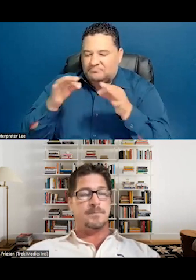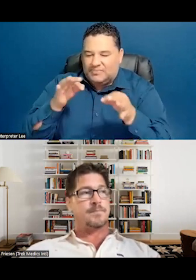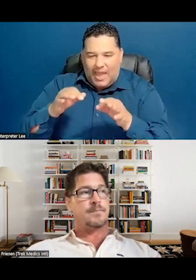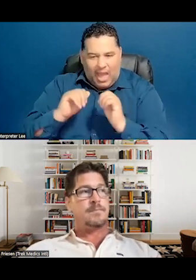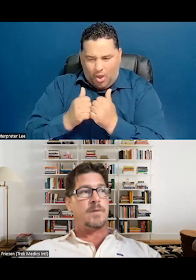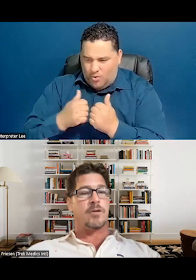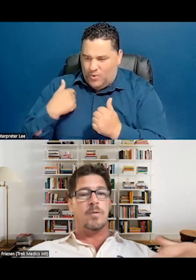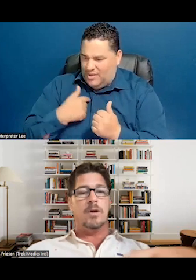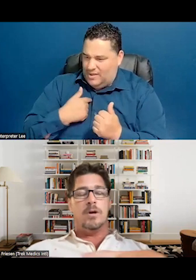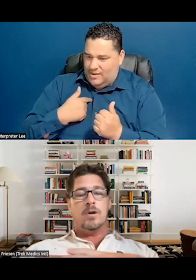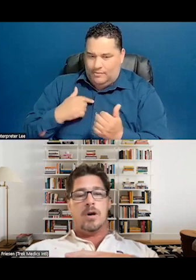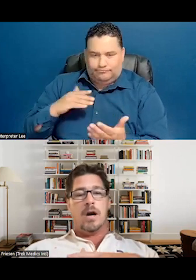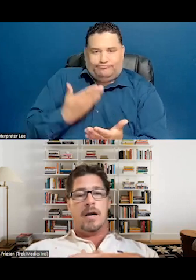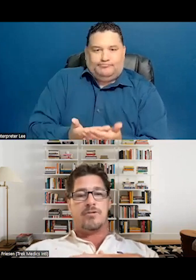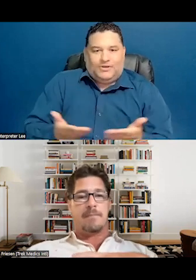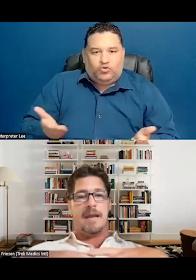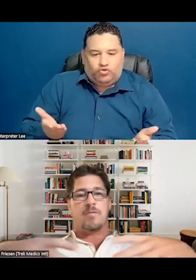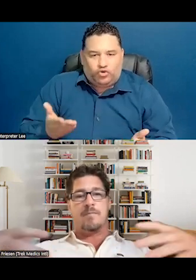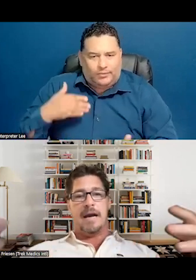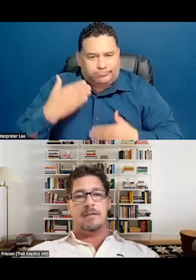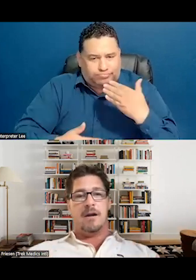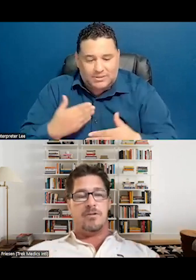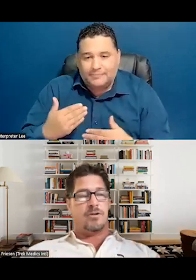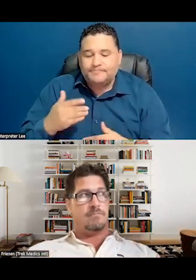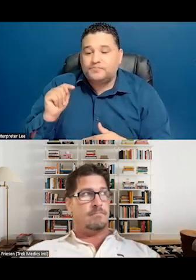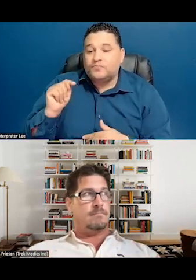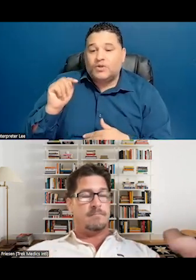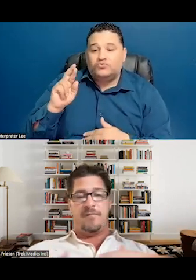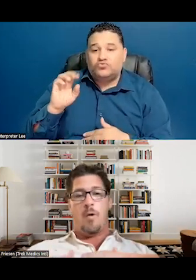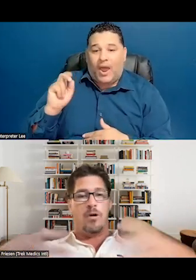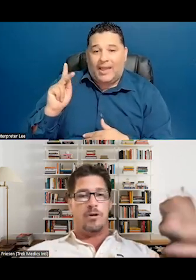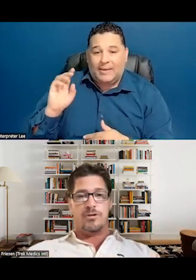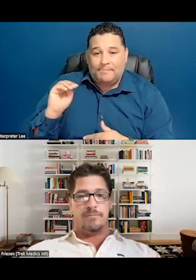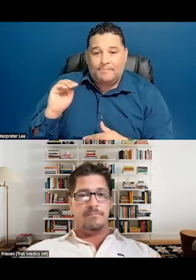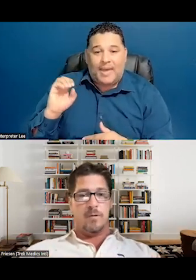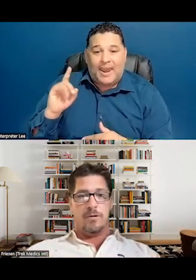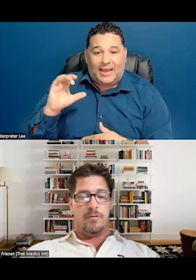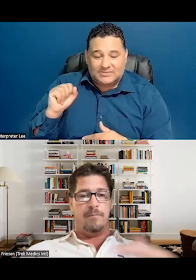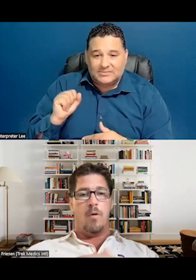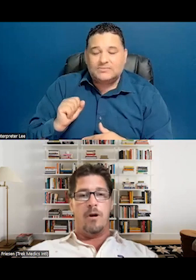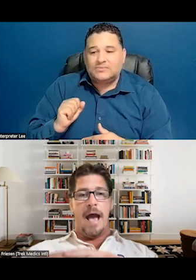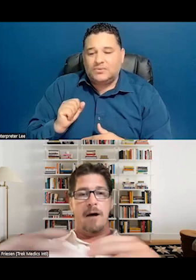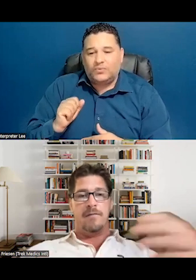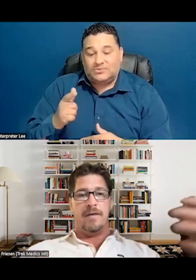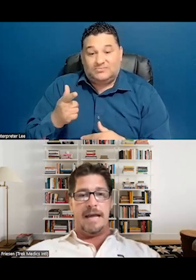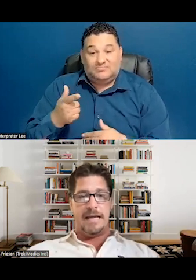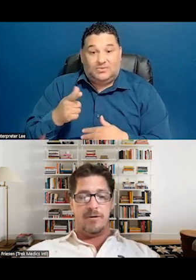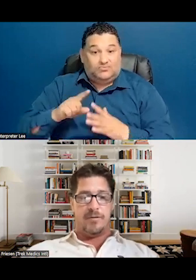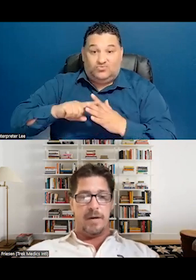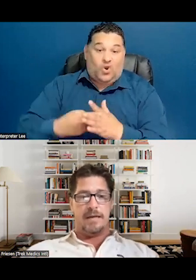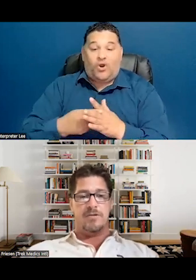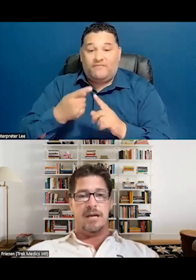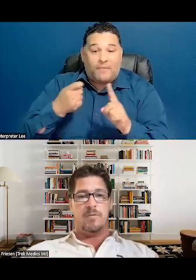we are. So Trek Medics was by and large forged or born out of the